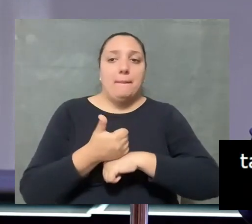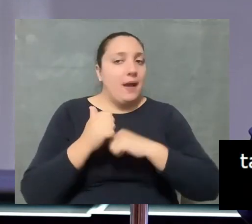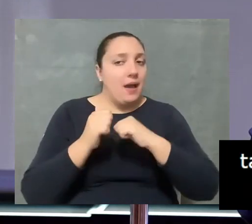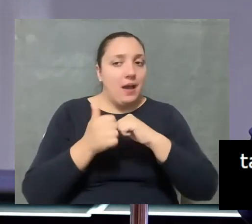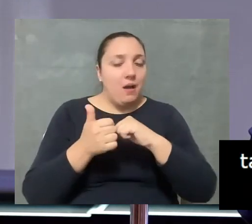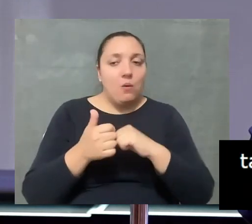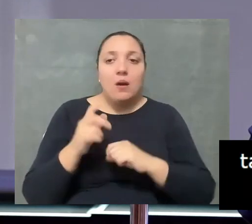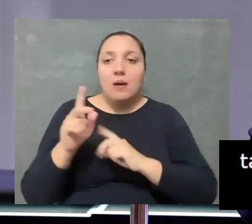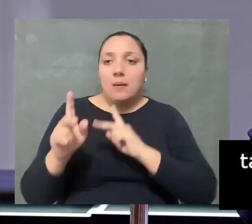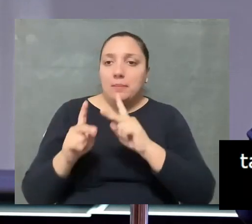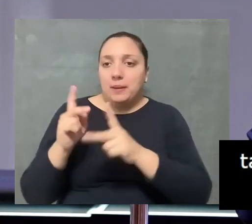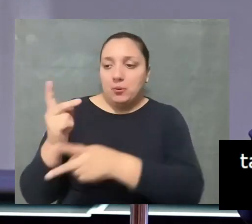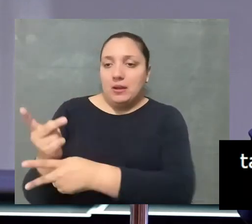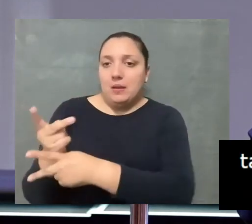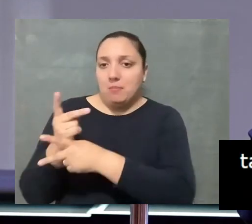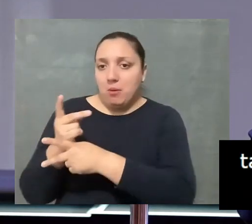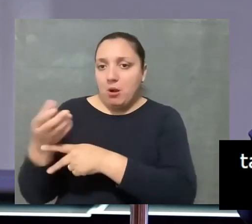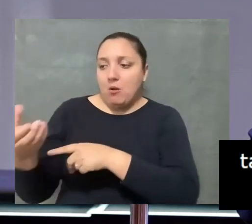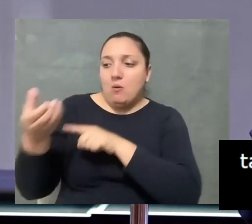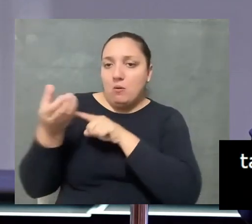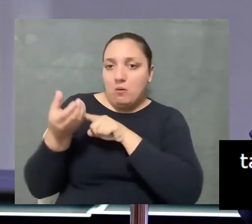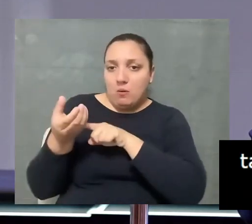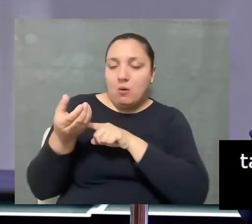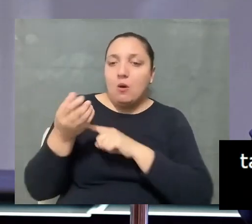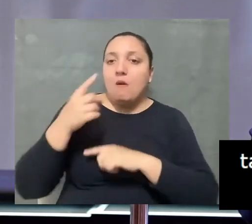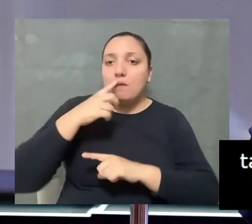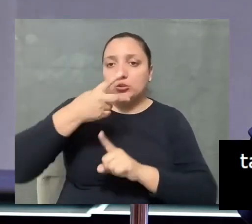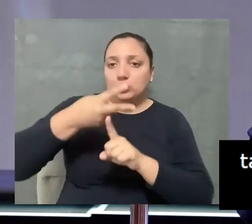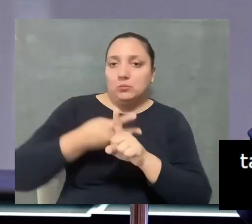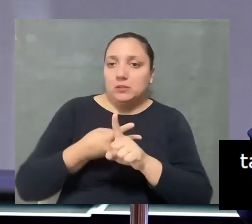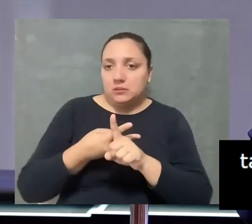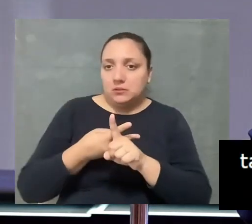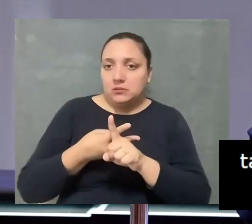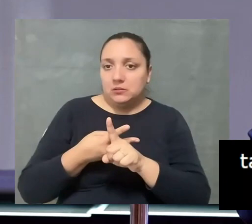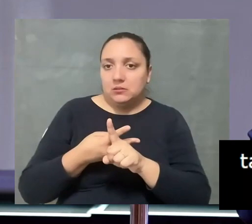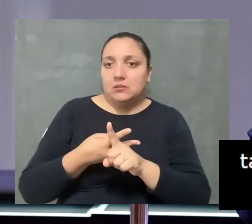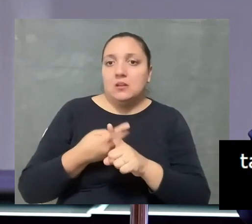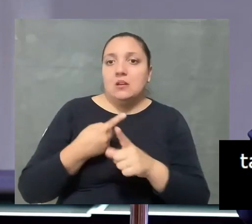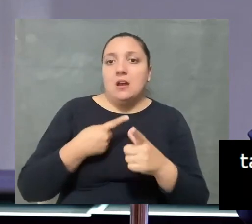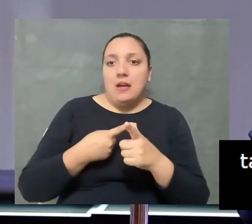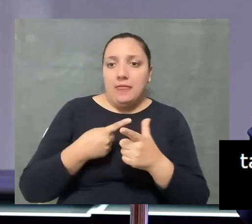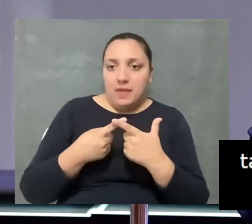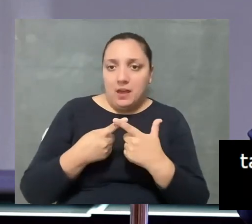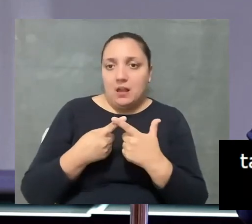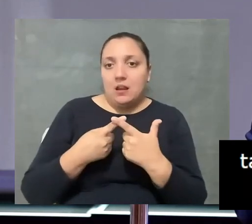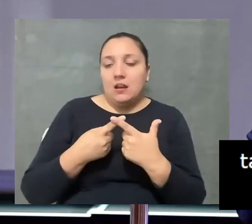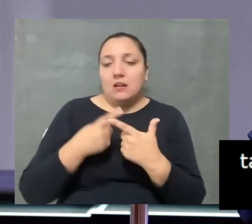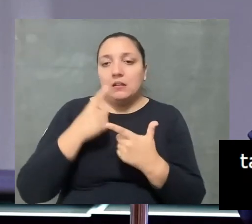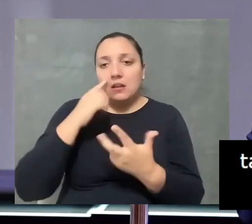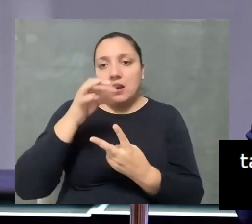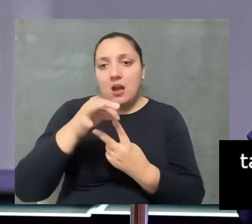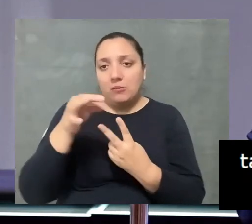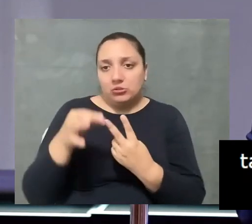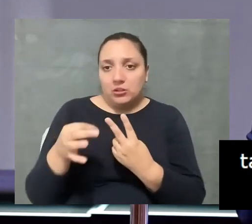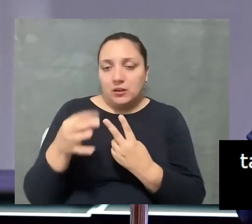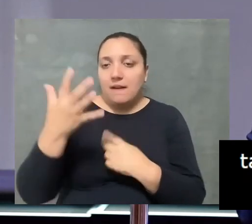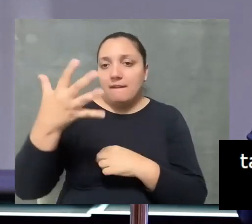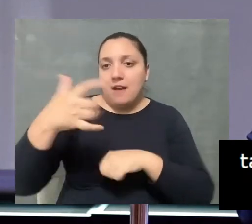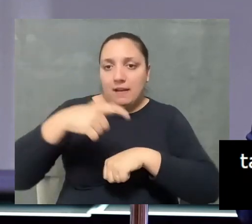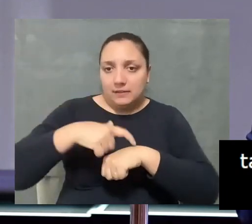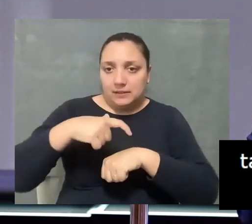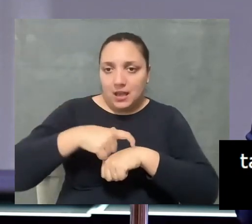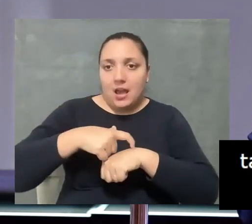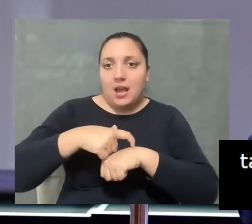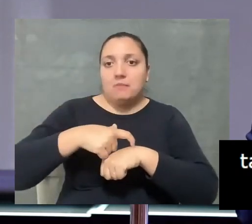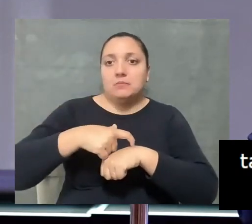can borrow hotspots for 2 months and then have up to optional 5 times renewal, allowing